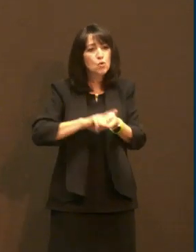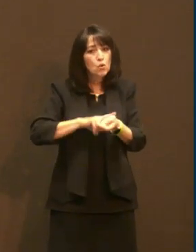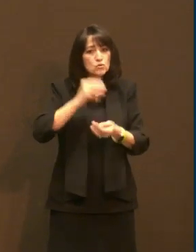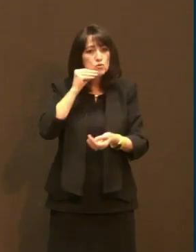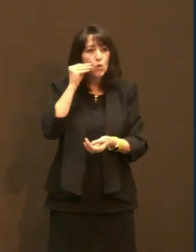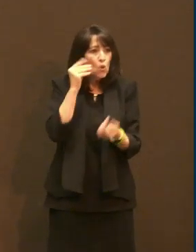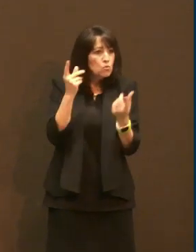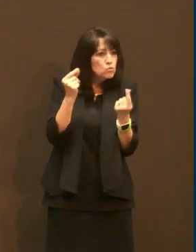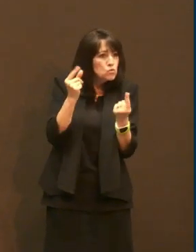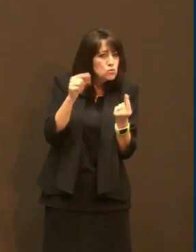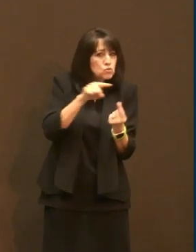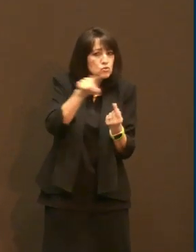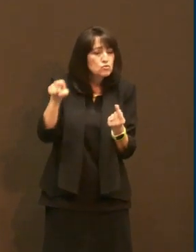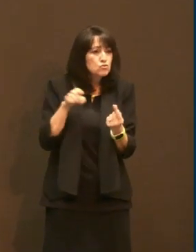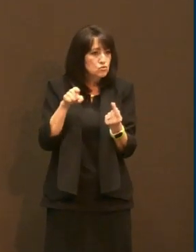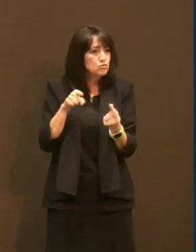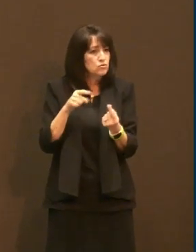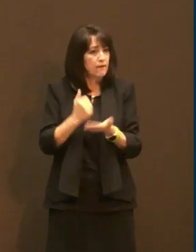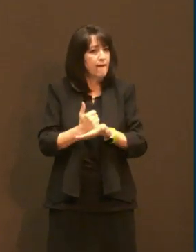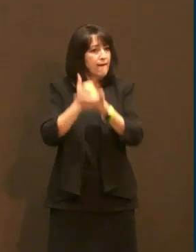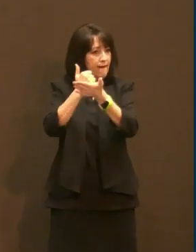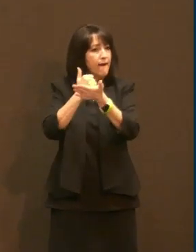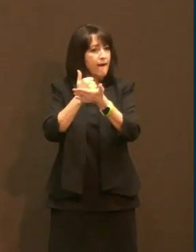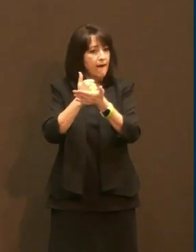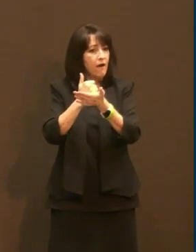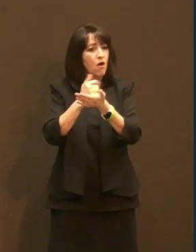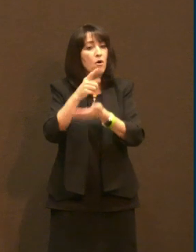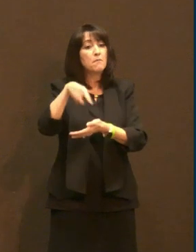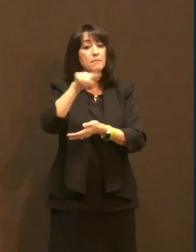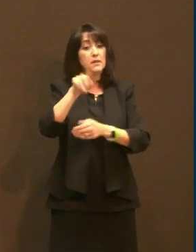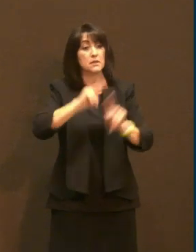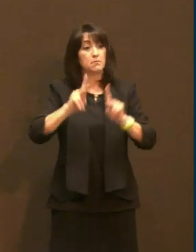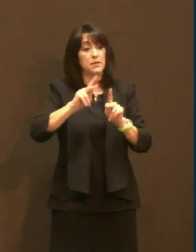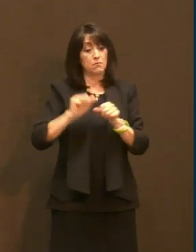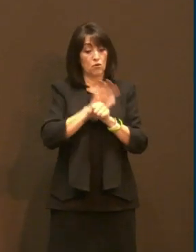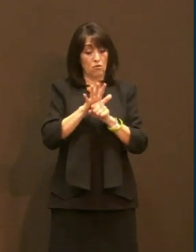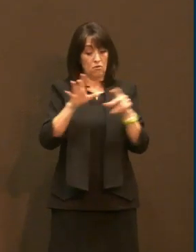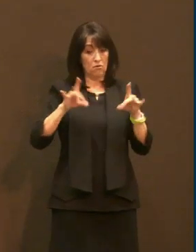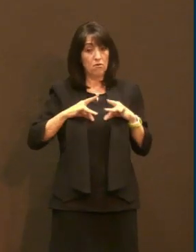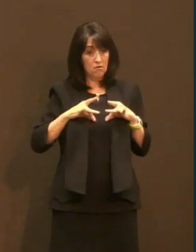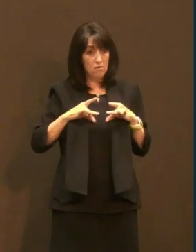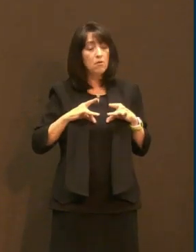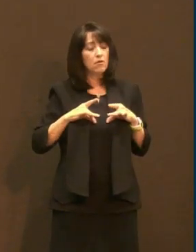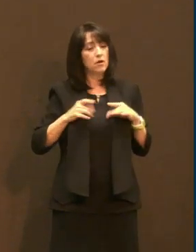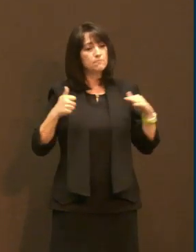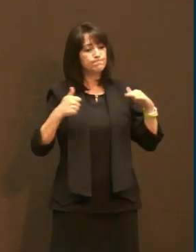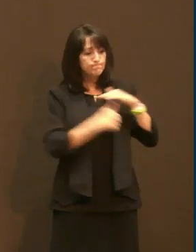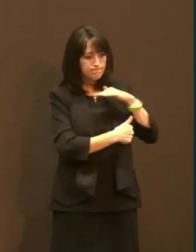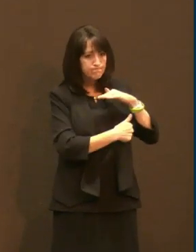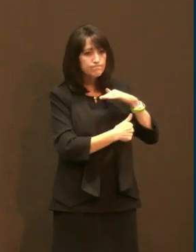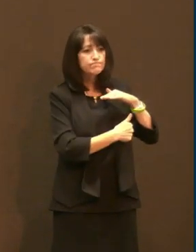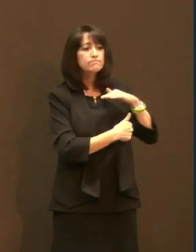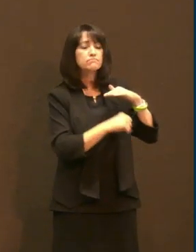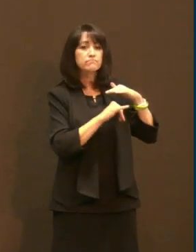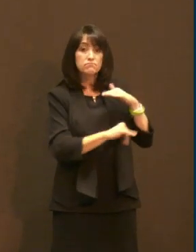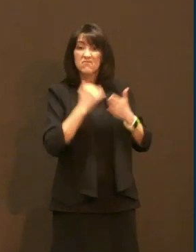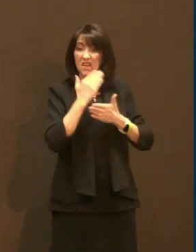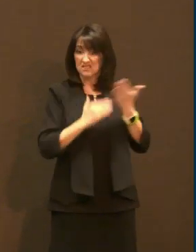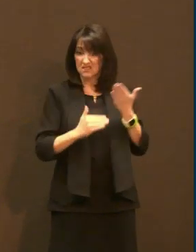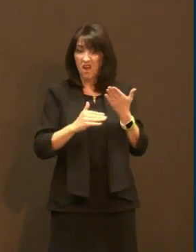there, to helping isolate COVID-19 positive citizens in the hotel that